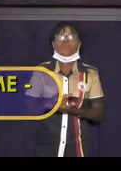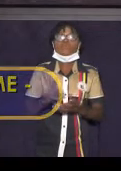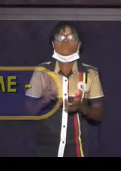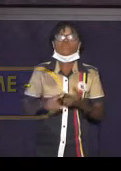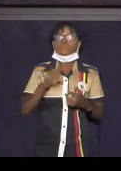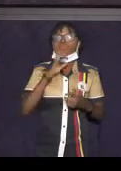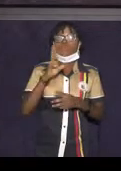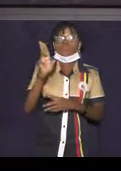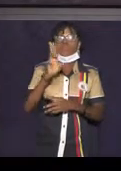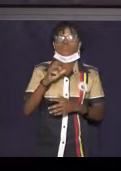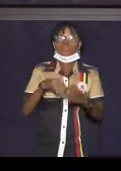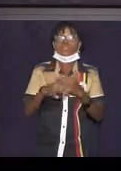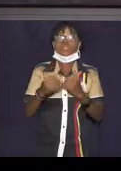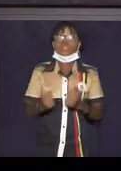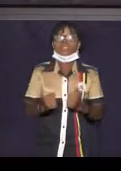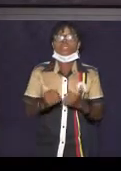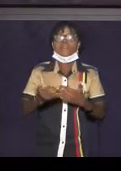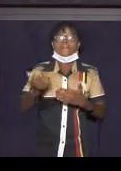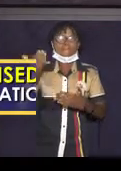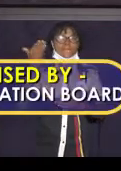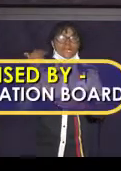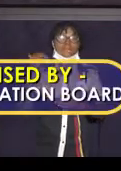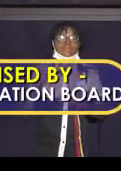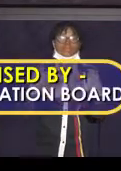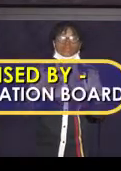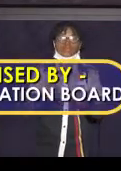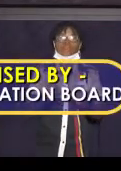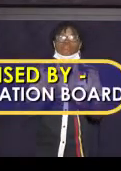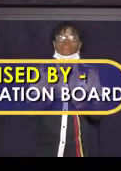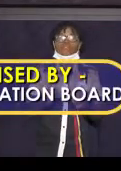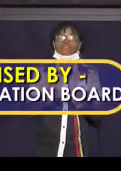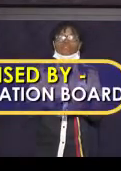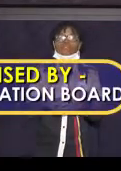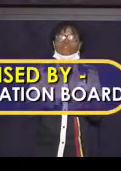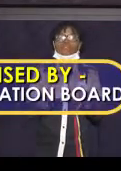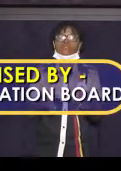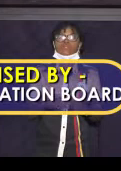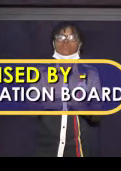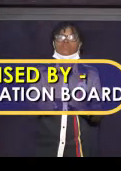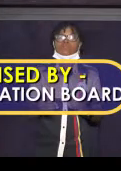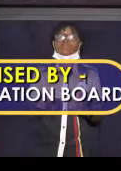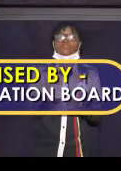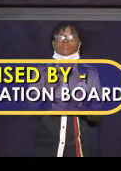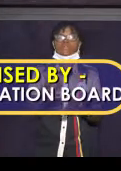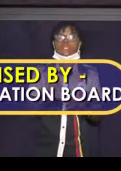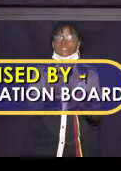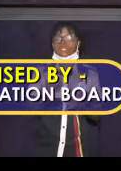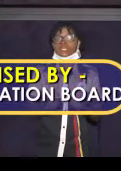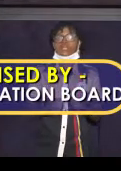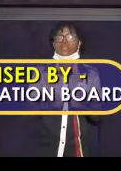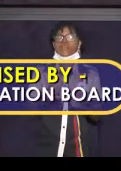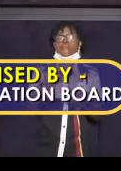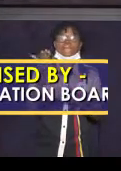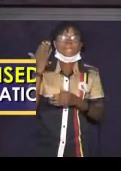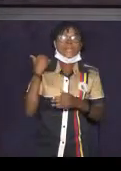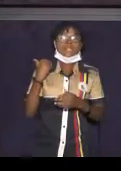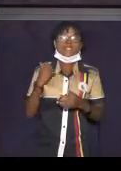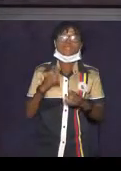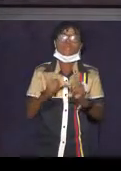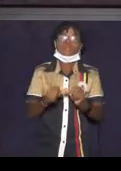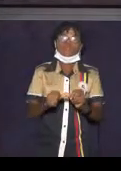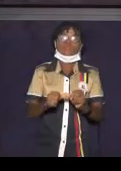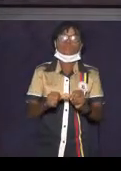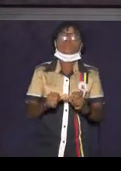be expressed in the past continuous. Yes. Cook to be expressed in the past continuous. Ada